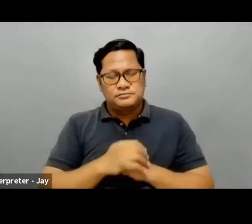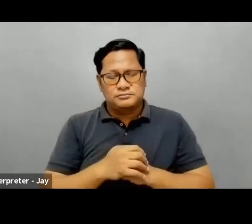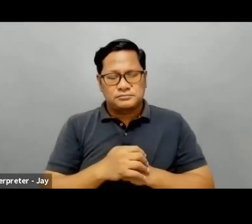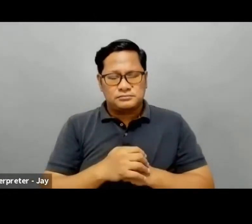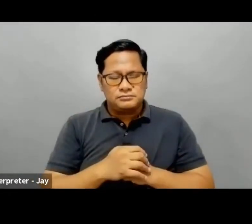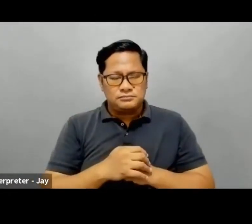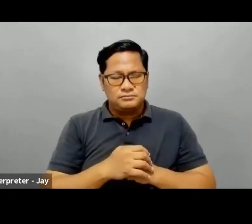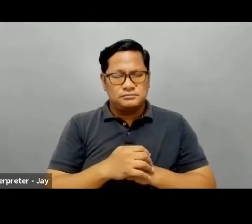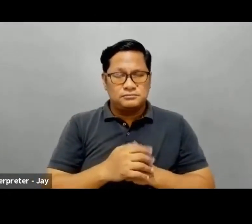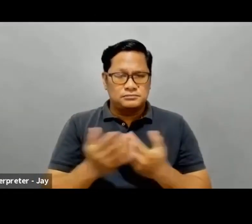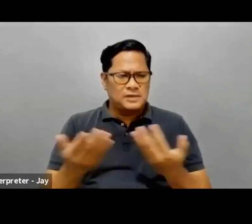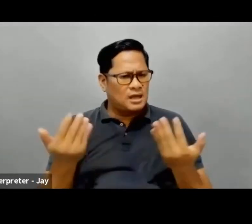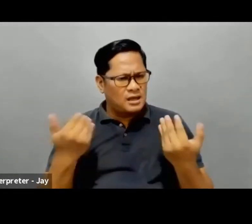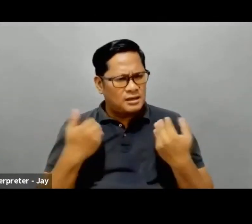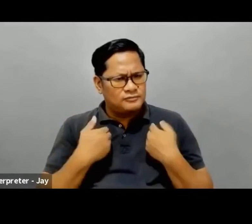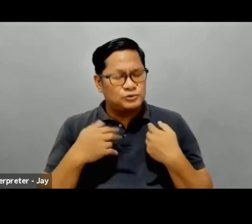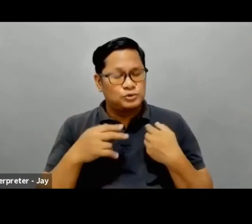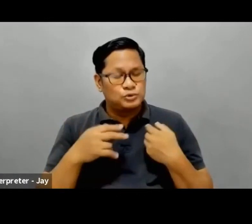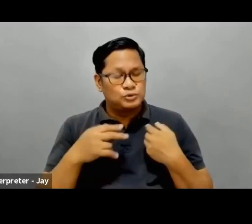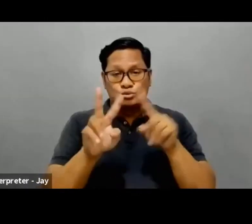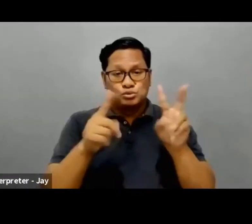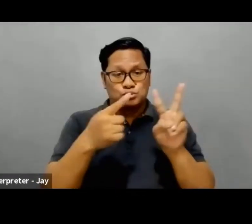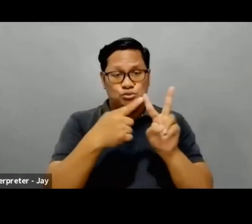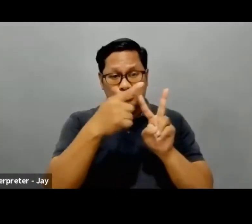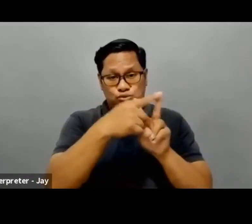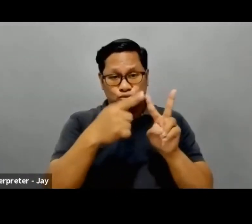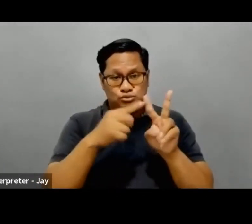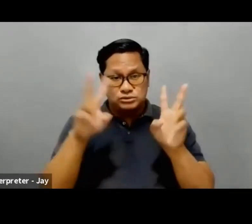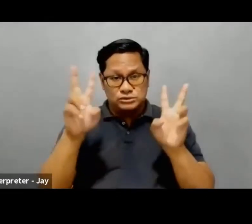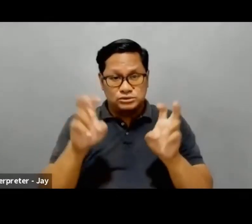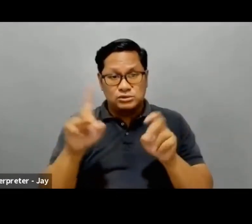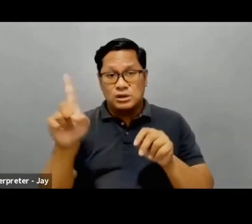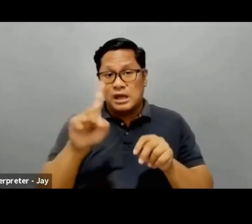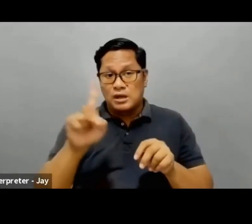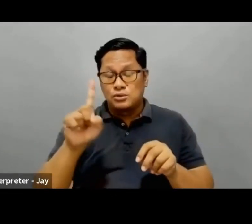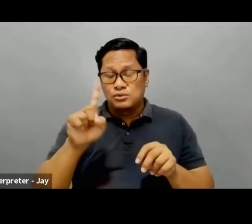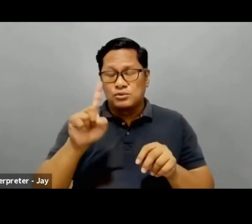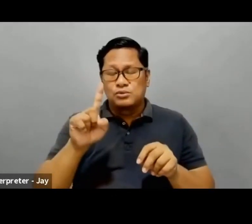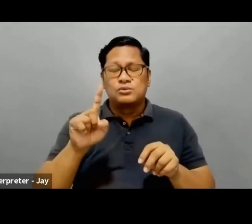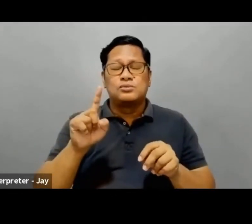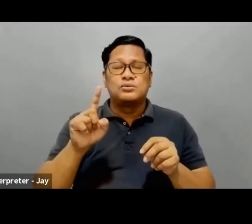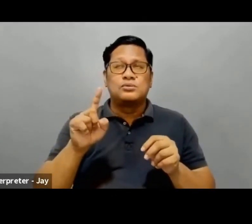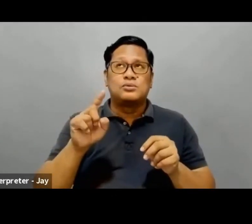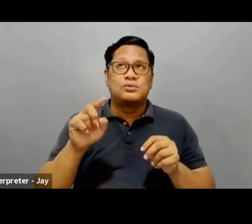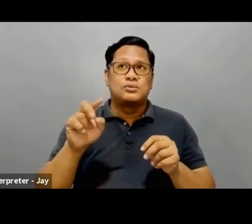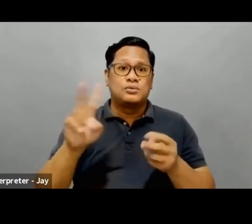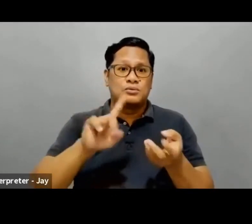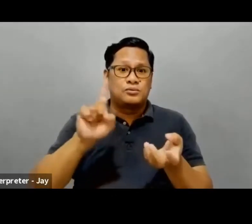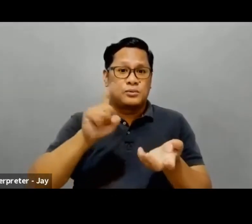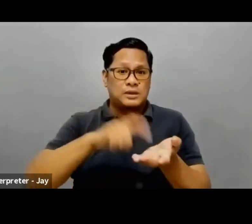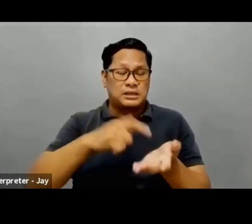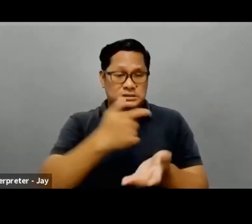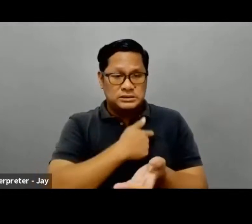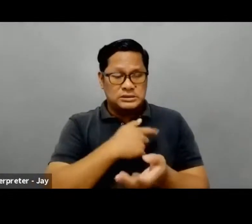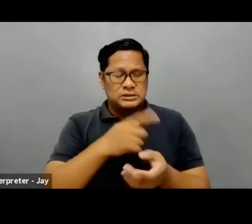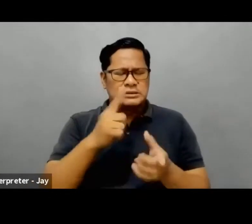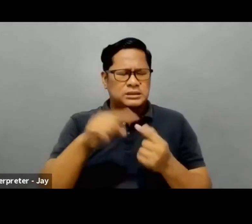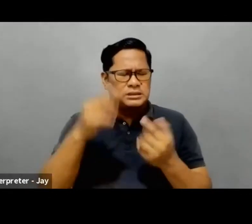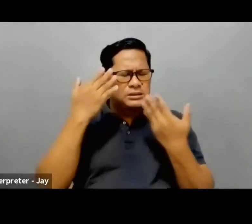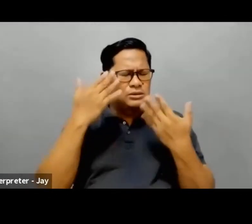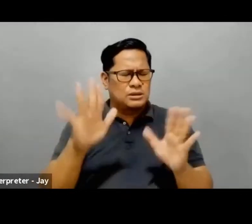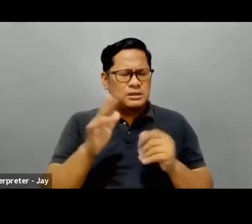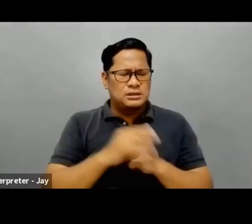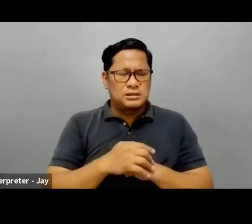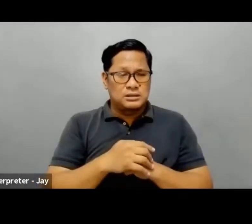there are two issues that come out here. No? What vaccines actually do. Tapos I don't know